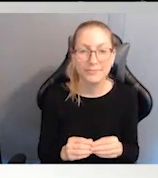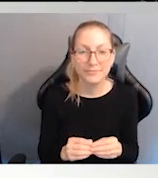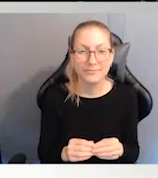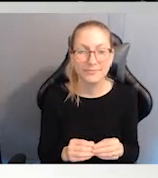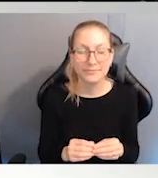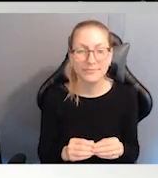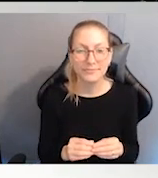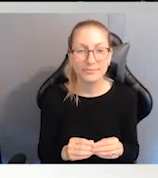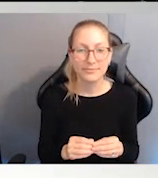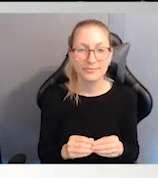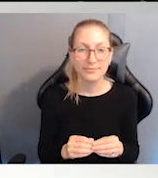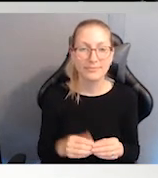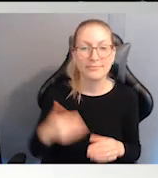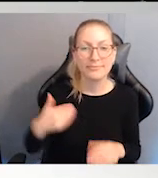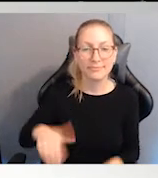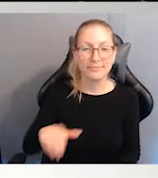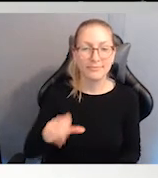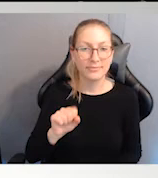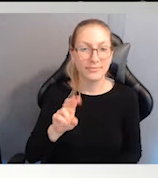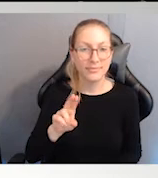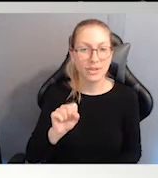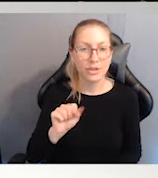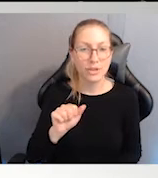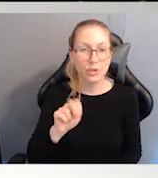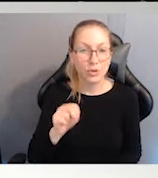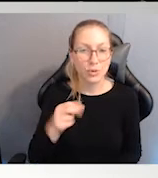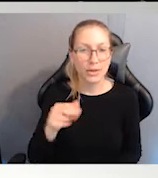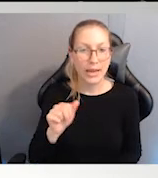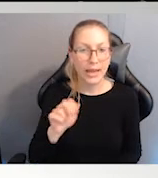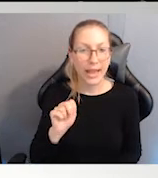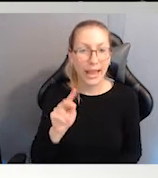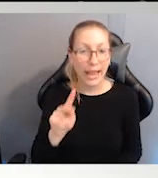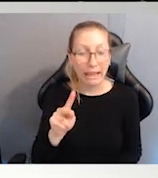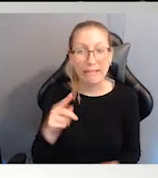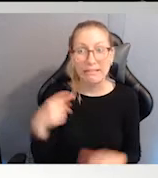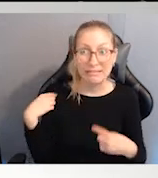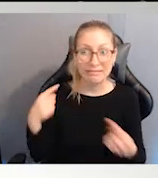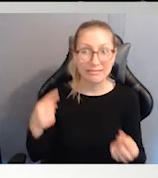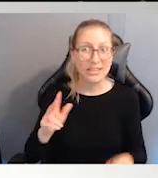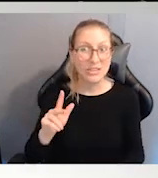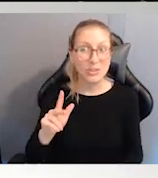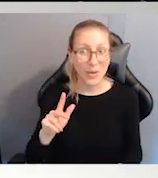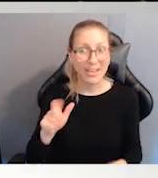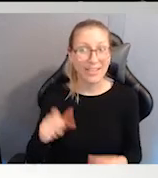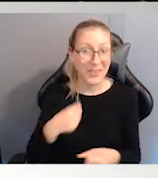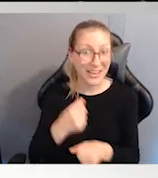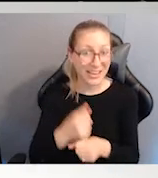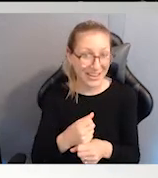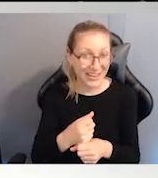My name is Susan Heck. I've been Publix for a long time now, 23 years, Publix.